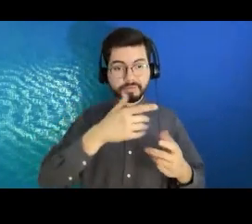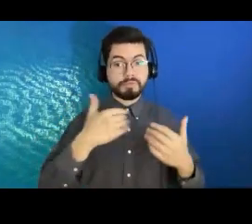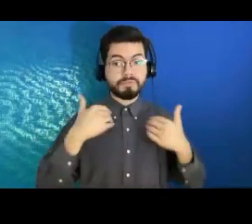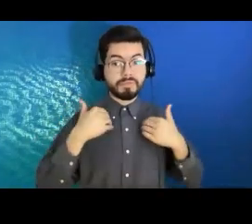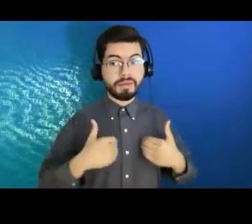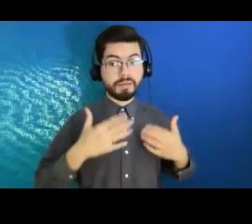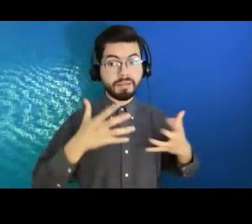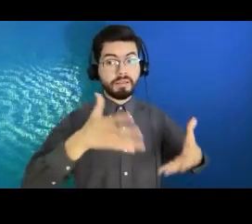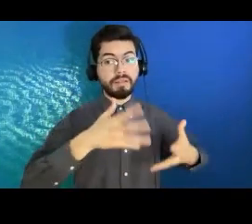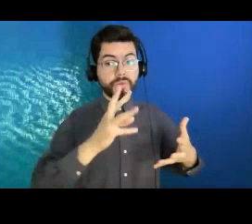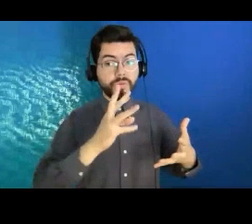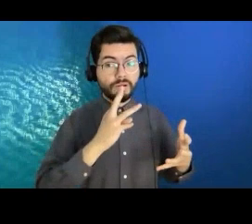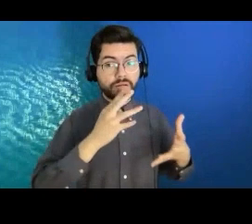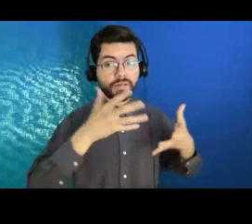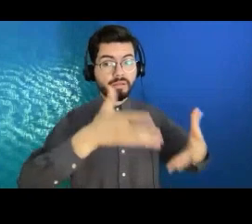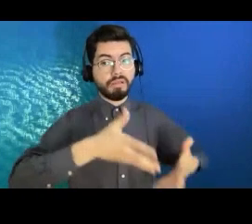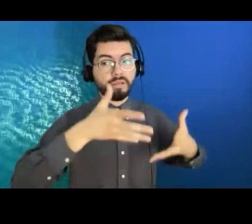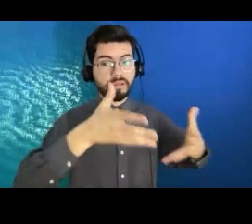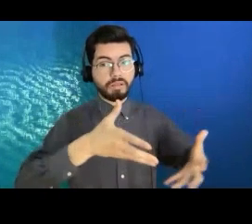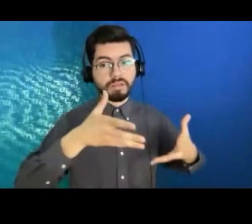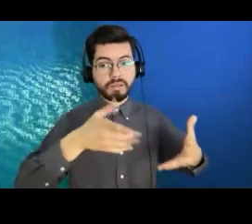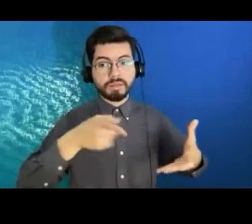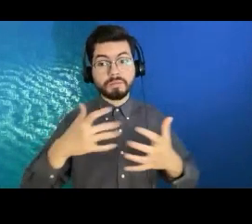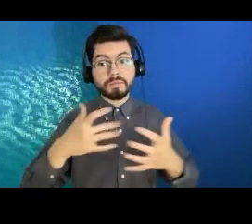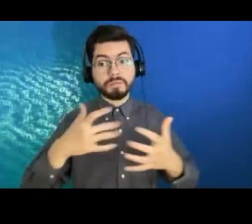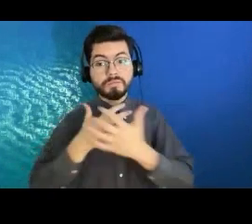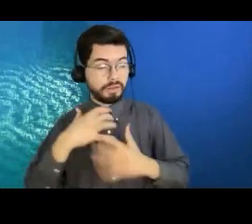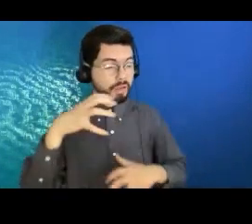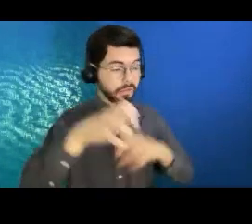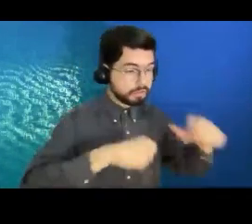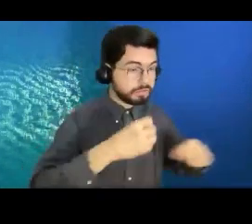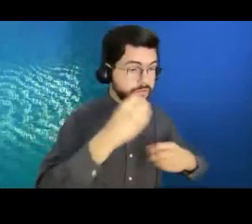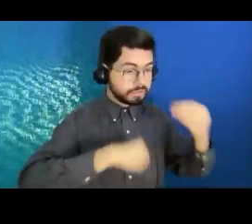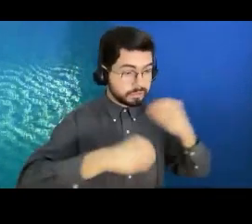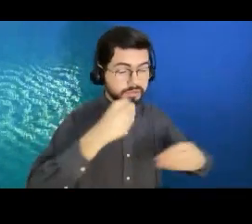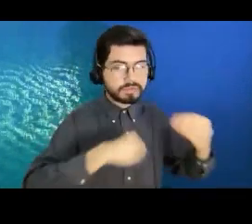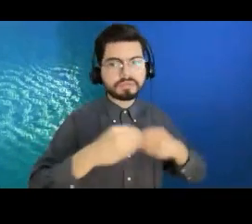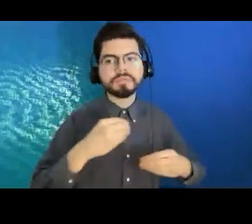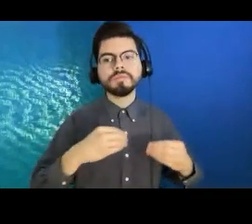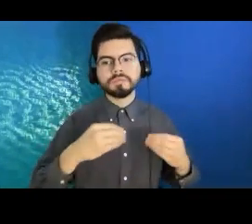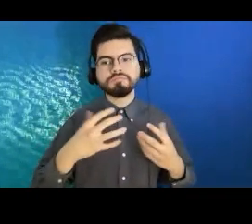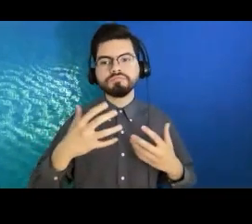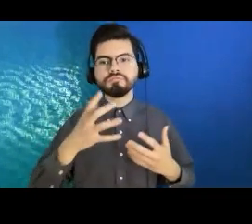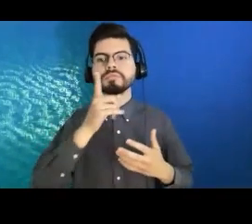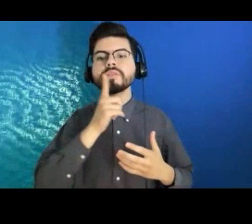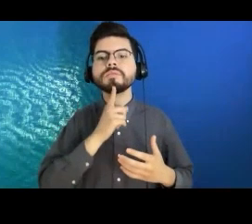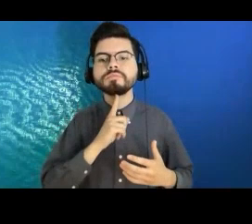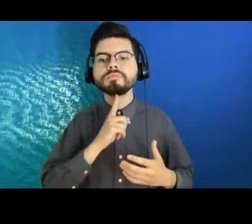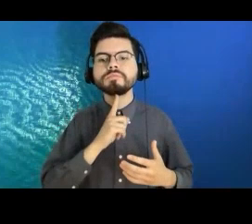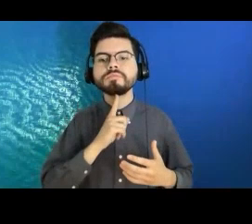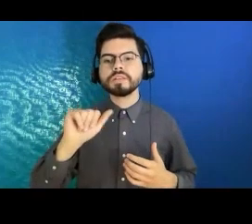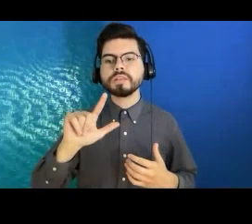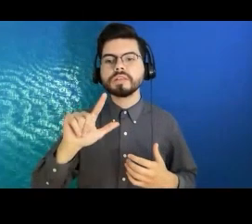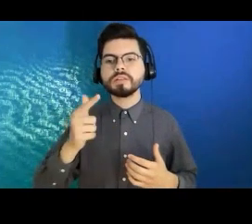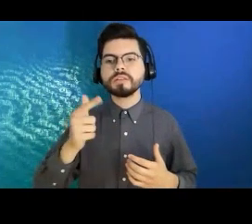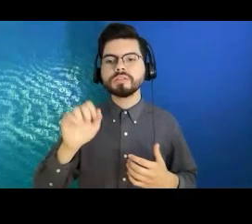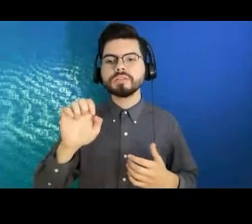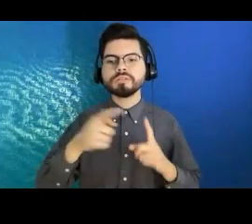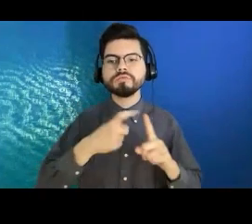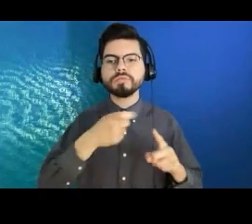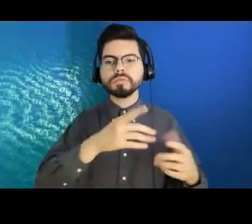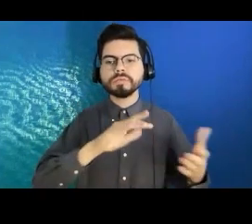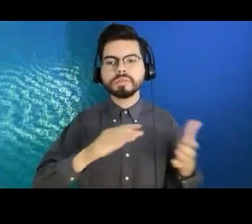after and eat. In thermal areas, they dig these little pits and eat the soil. You'll see the claw marks in the side of the pits, and then you'll often find